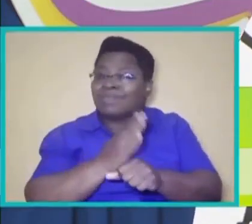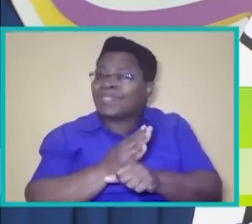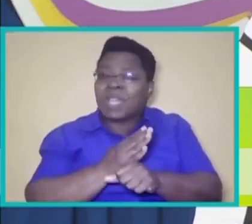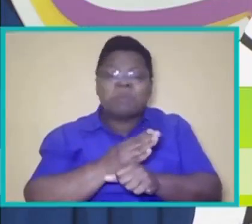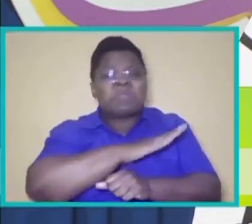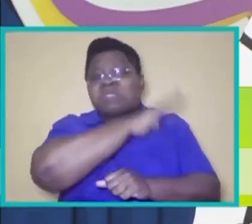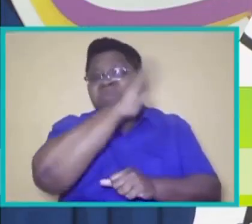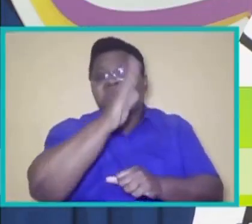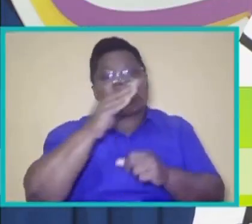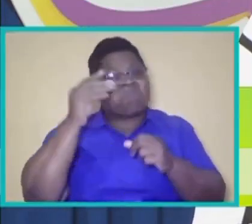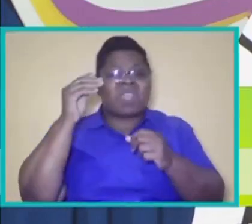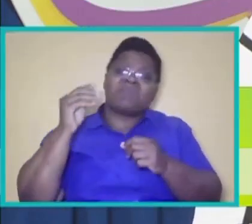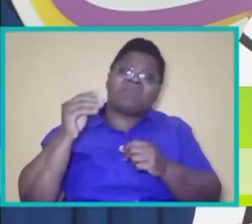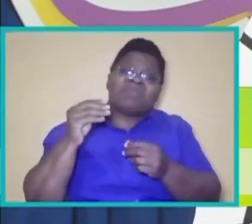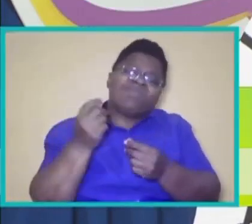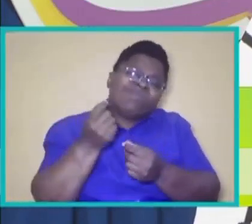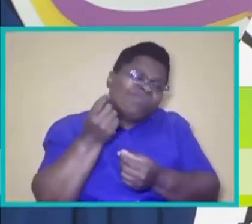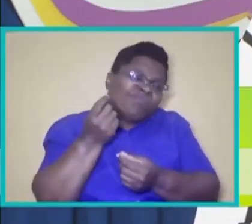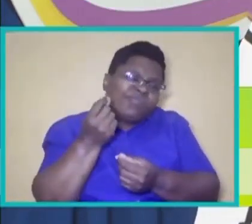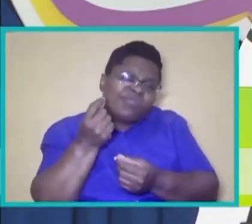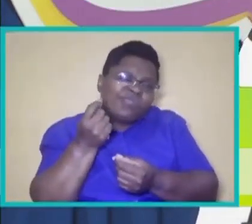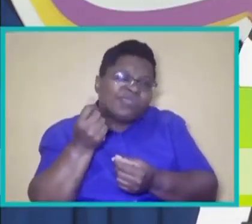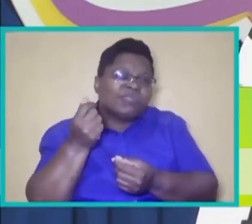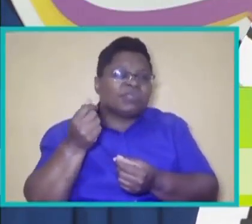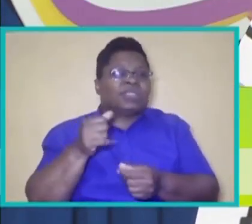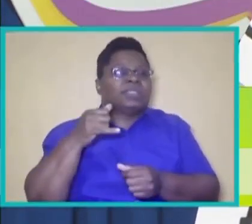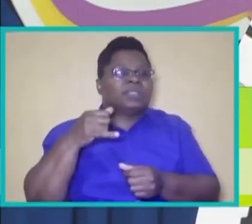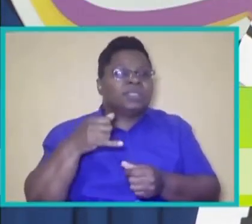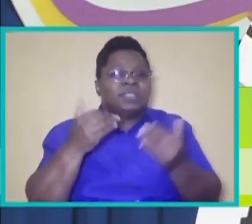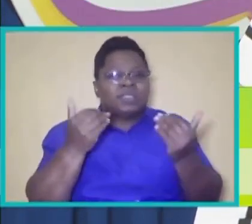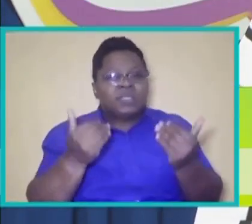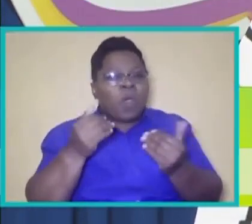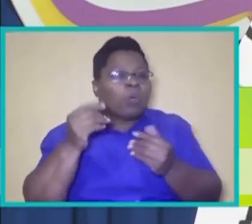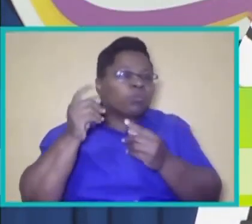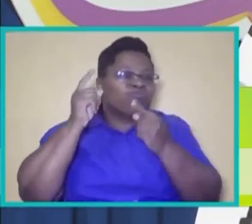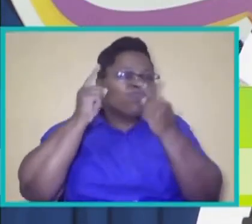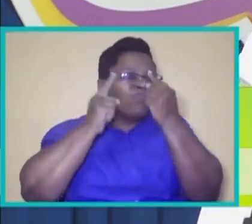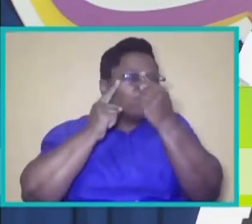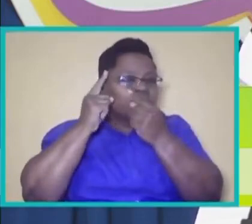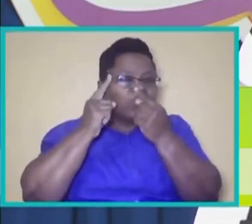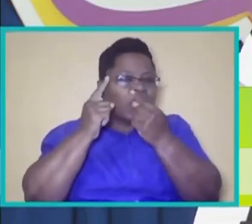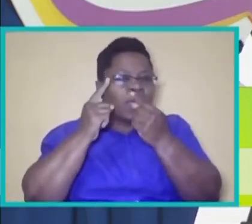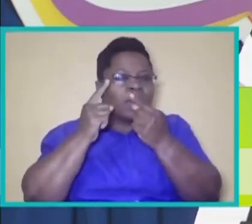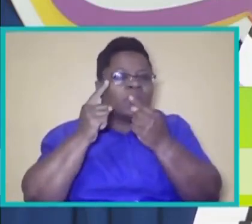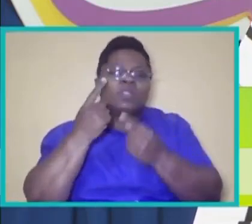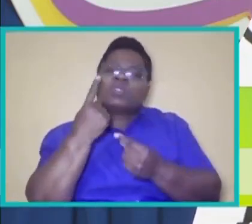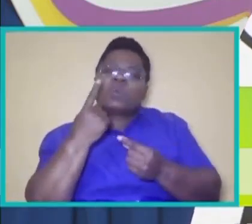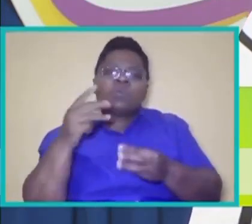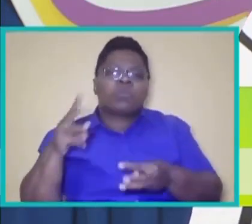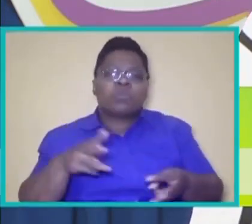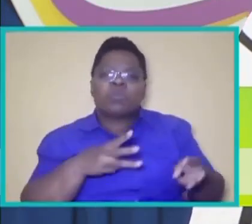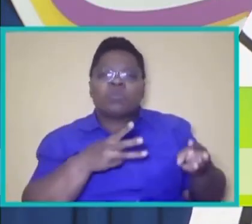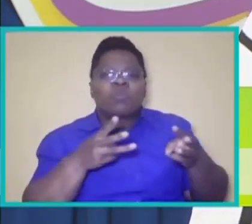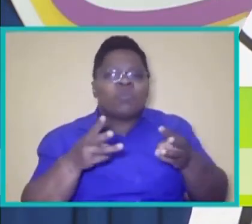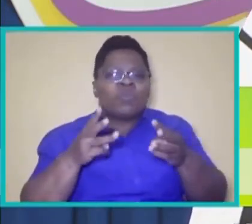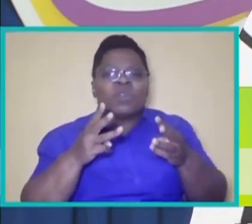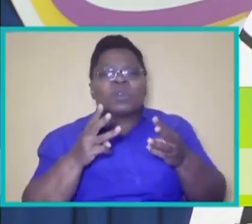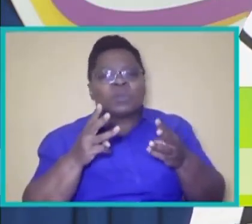ways that we can address the caller's point is to conceptualize of authentic